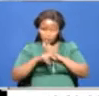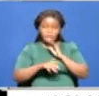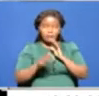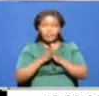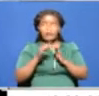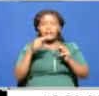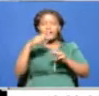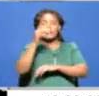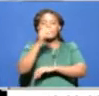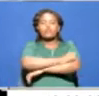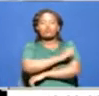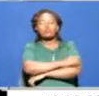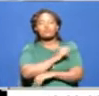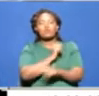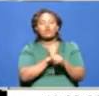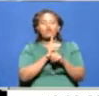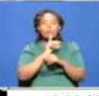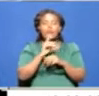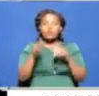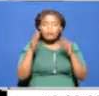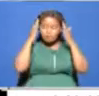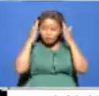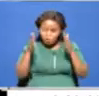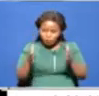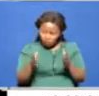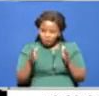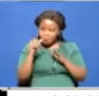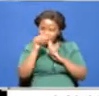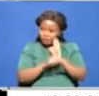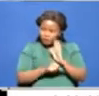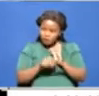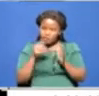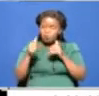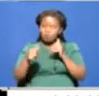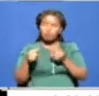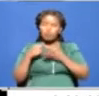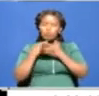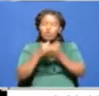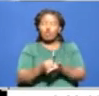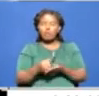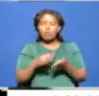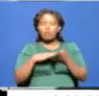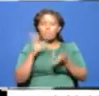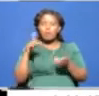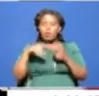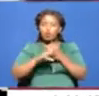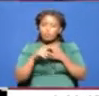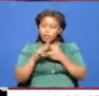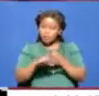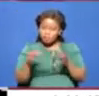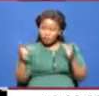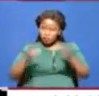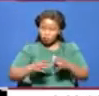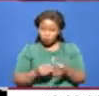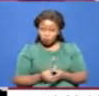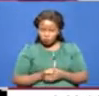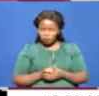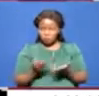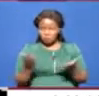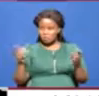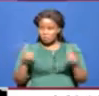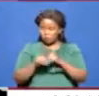pay greater attention to subjects that will lead them to engineering profession. Thank you very much indeed. And of course, I'm very